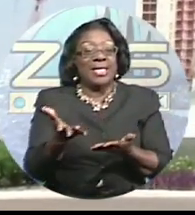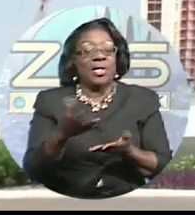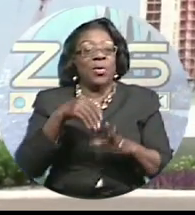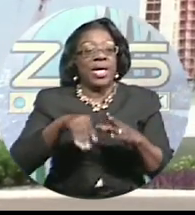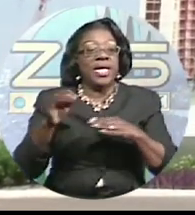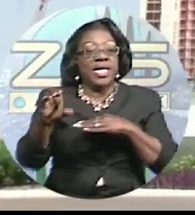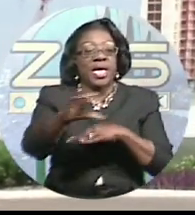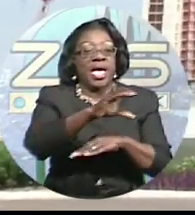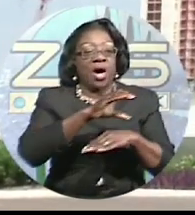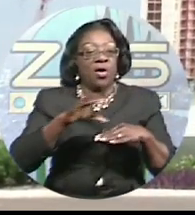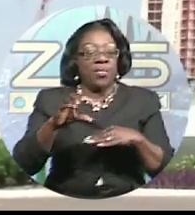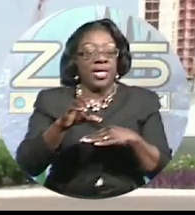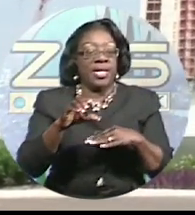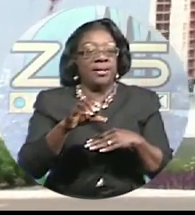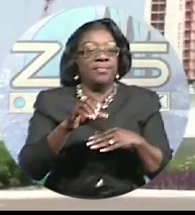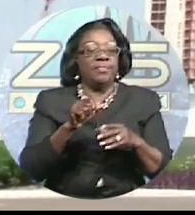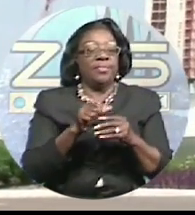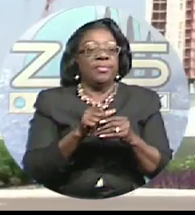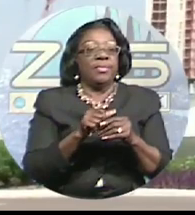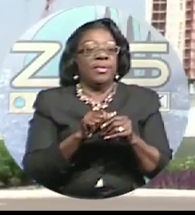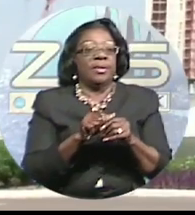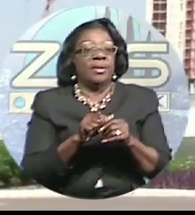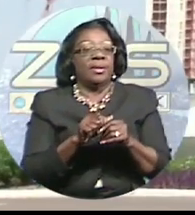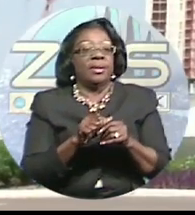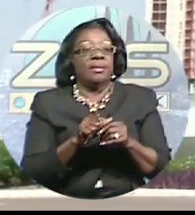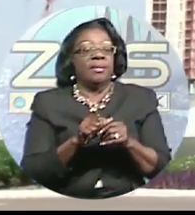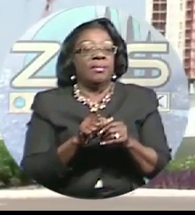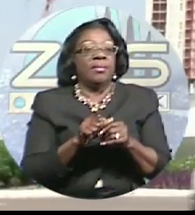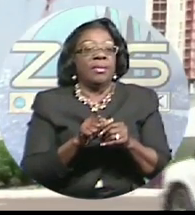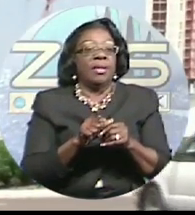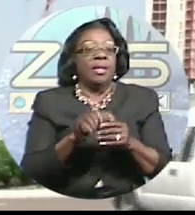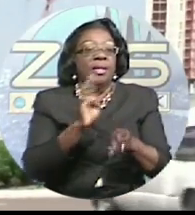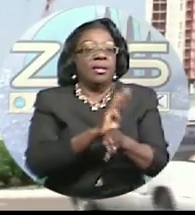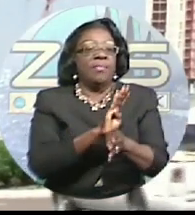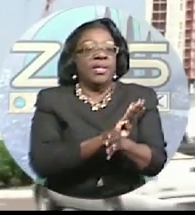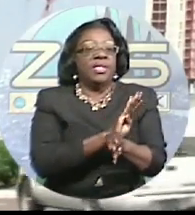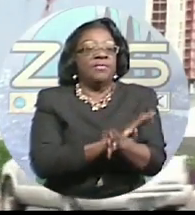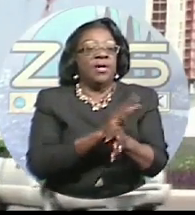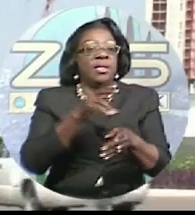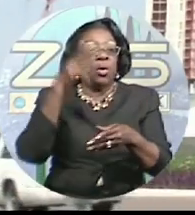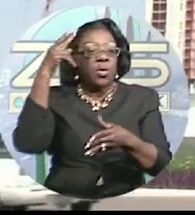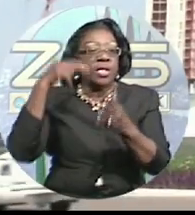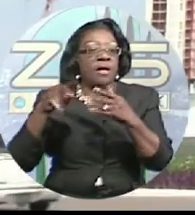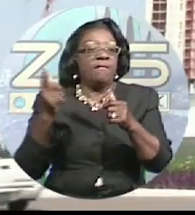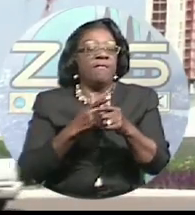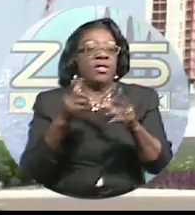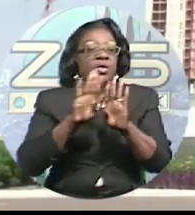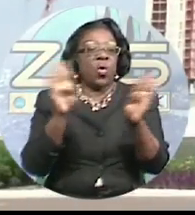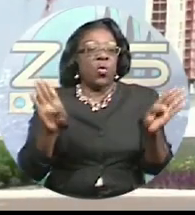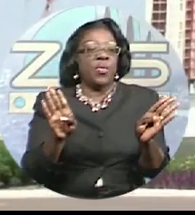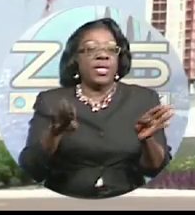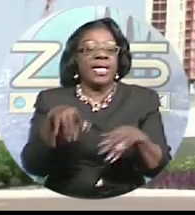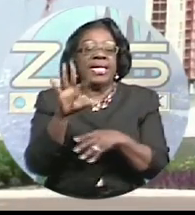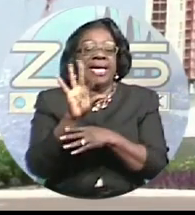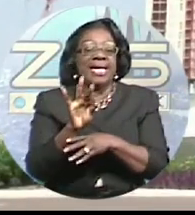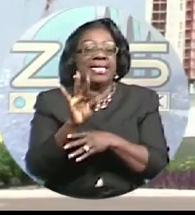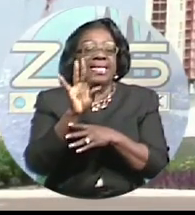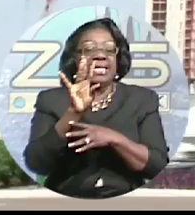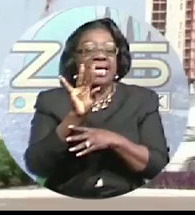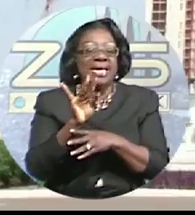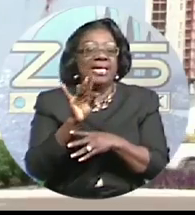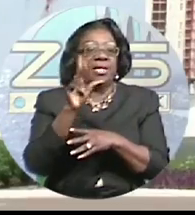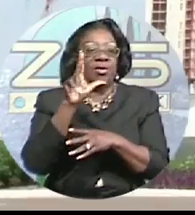a 100,000-square-foot Las Vegas-style casino. The beachfront resort first opened as the Cable Beach Casino in 1983